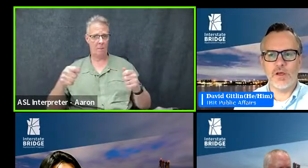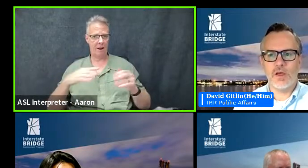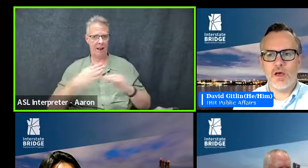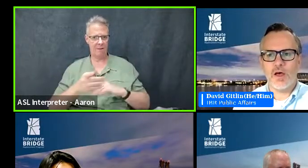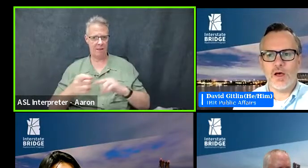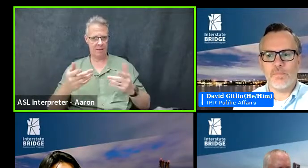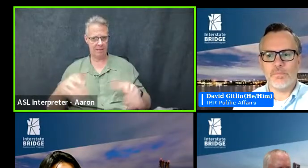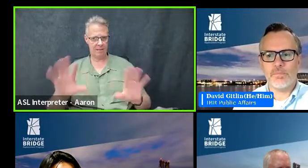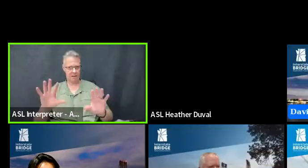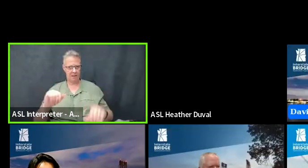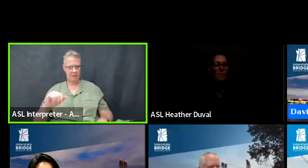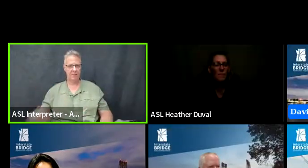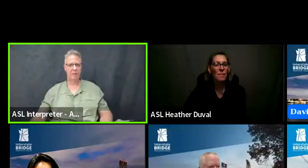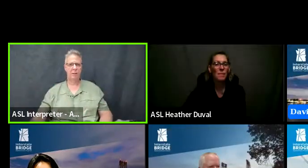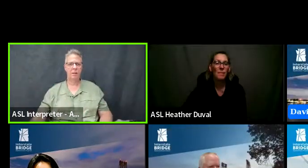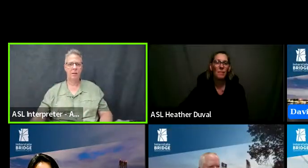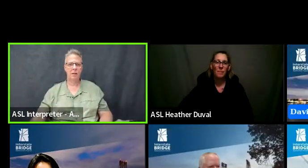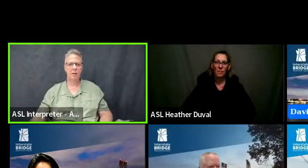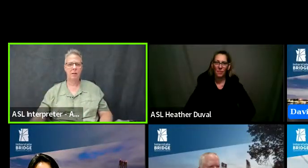one.